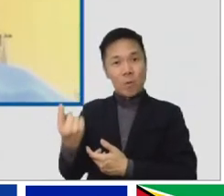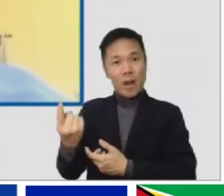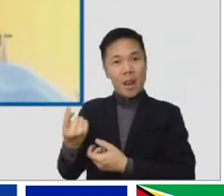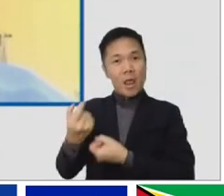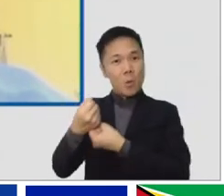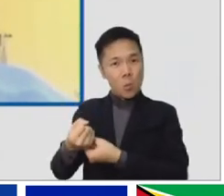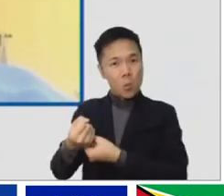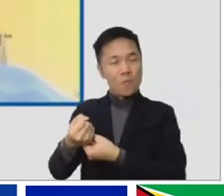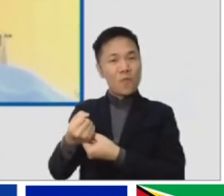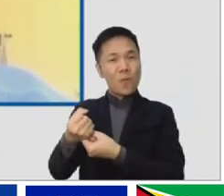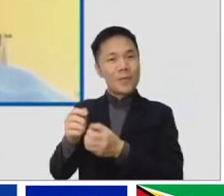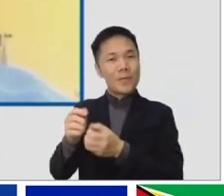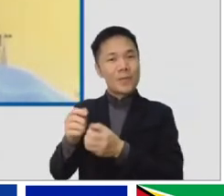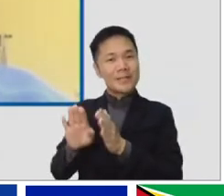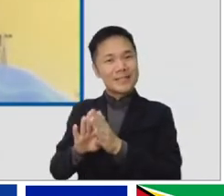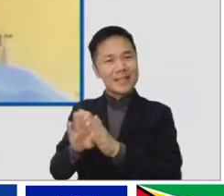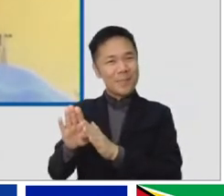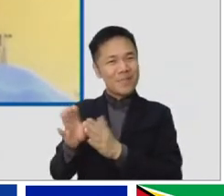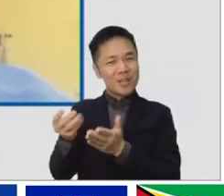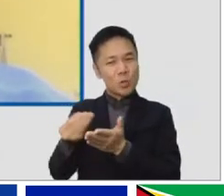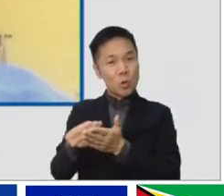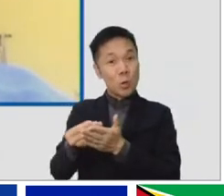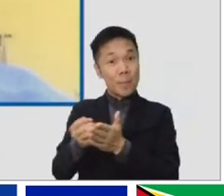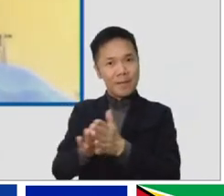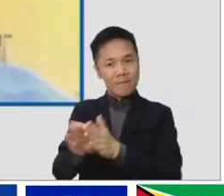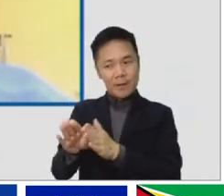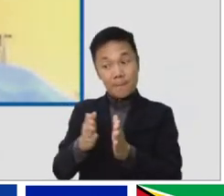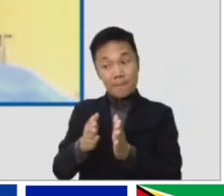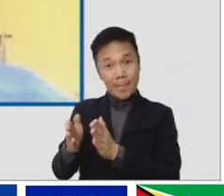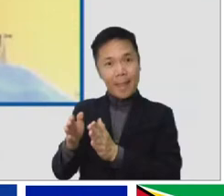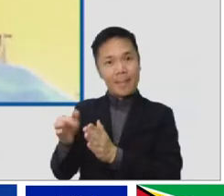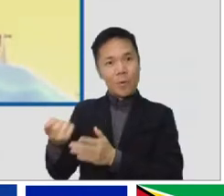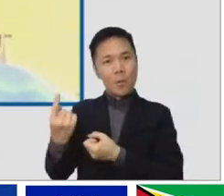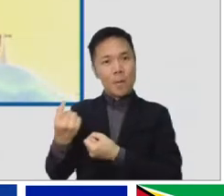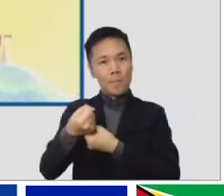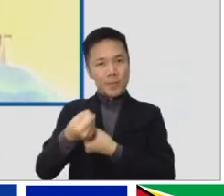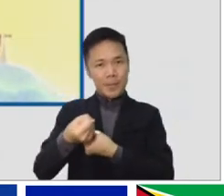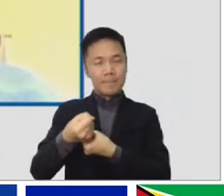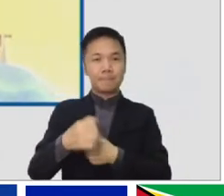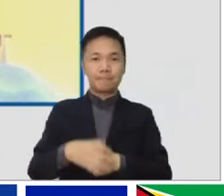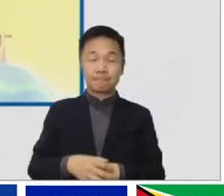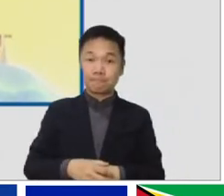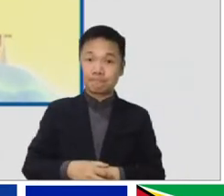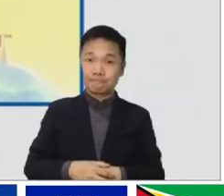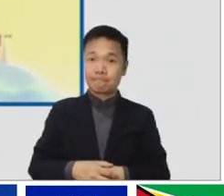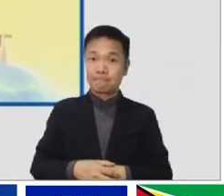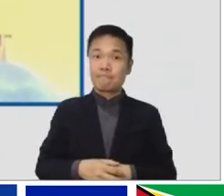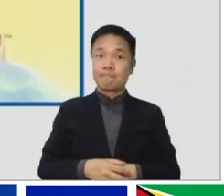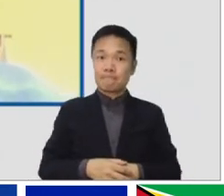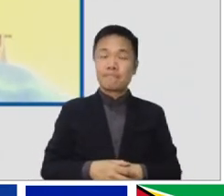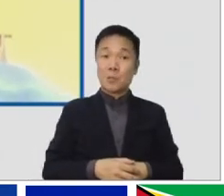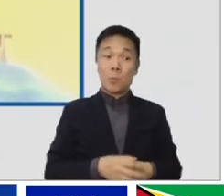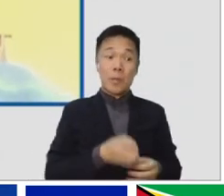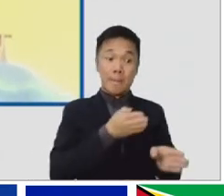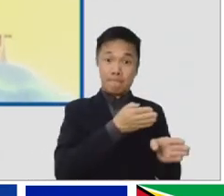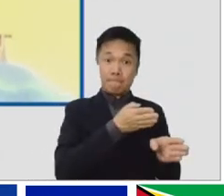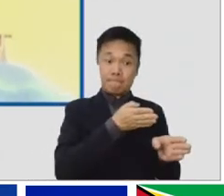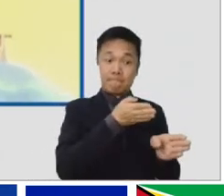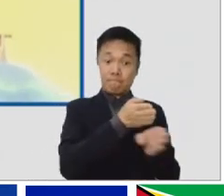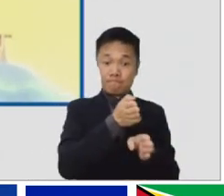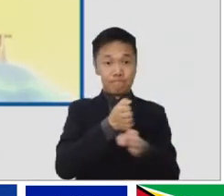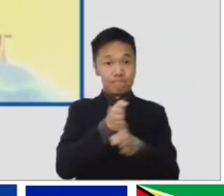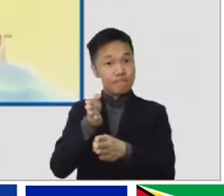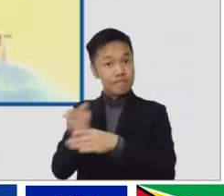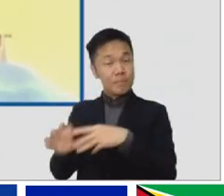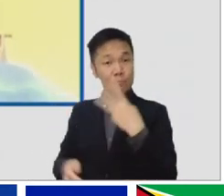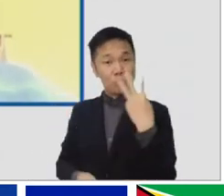economics, which is so important for the consideration of what we're calling prospective risk management, that is not dealing with risk